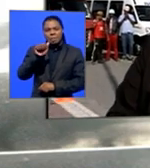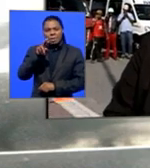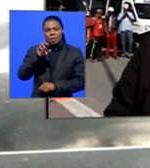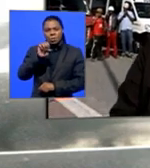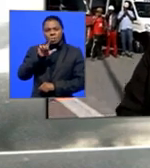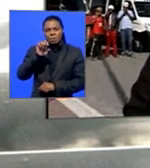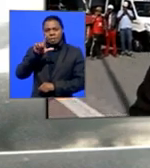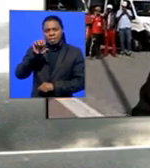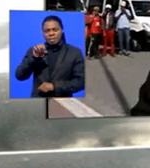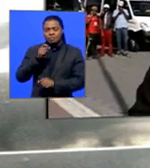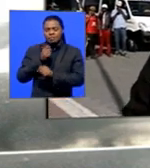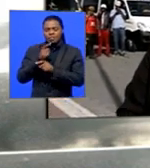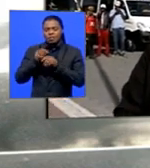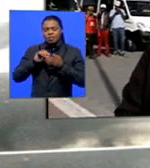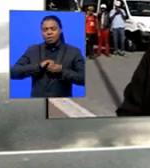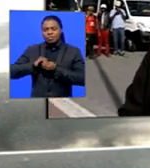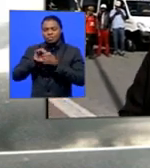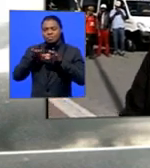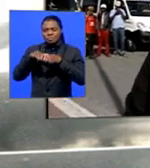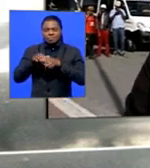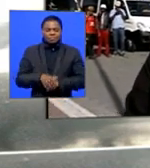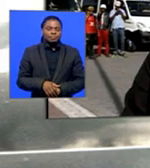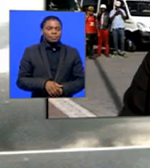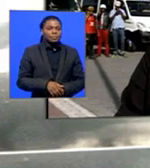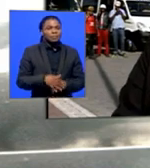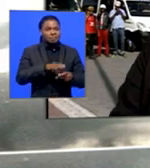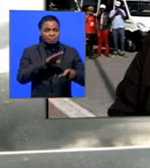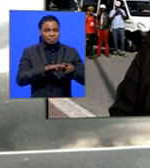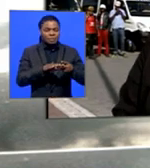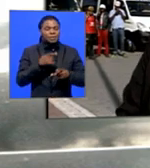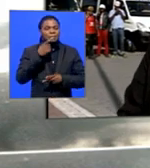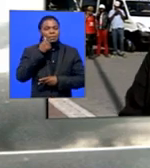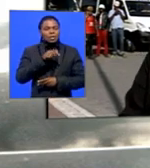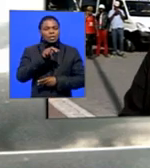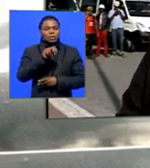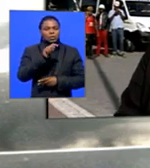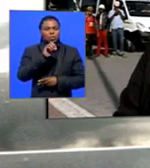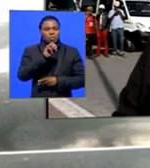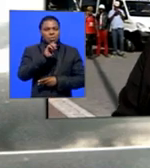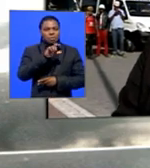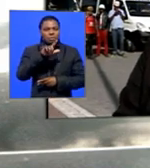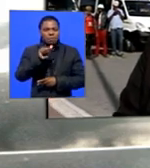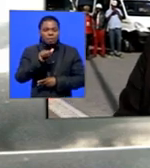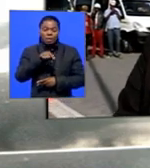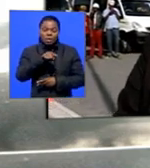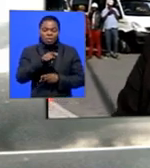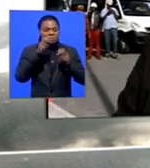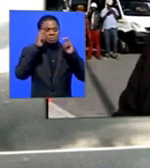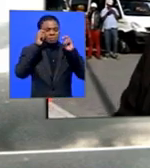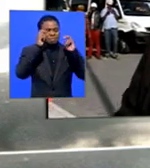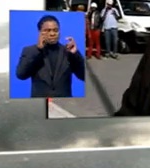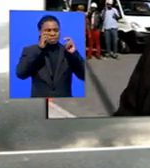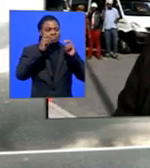Taxi Association. And we're also going to have a very quick word with Mr. Martin Tomela of the Gabi Bus